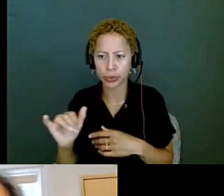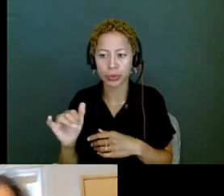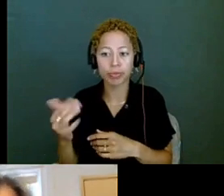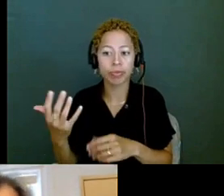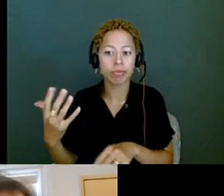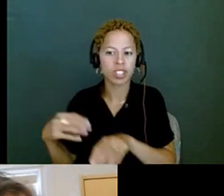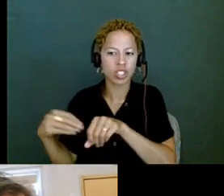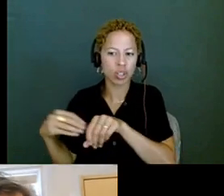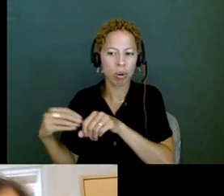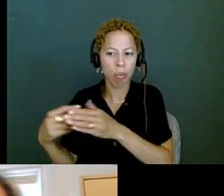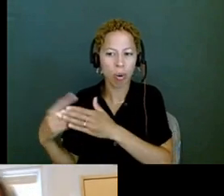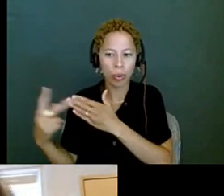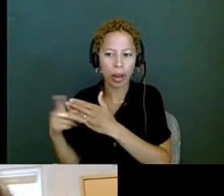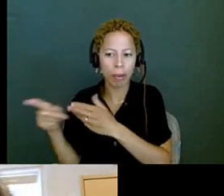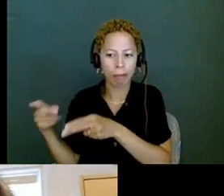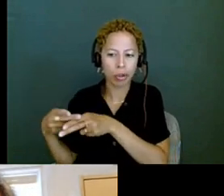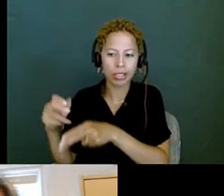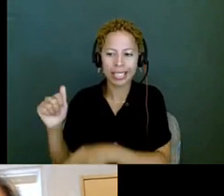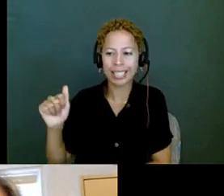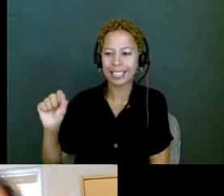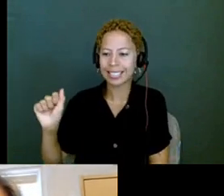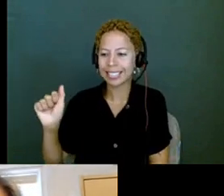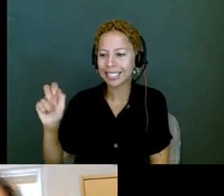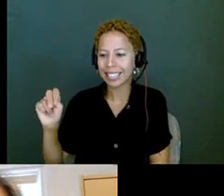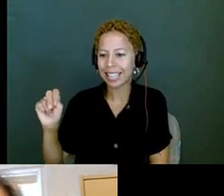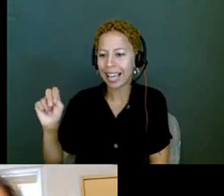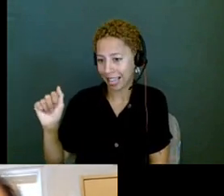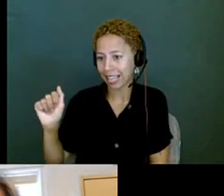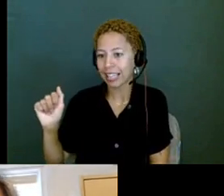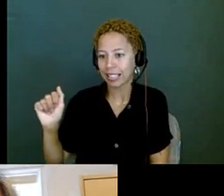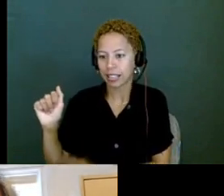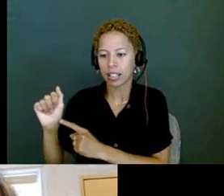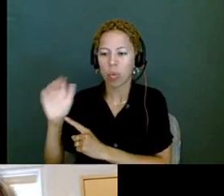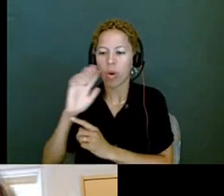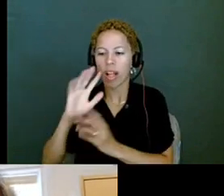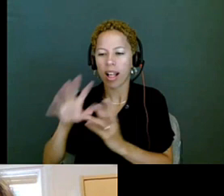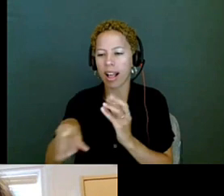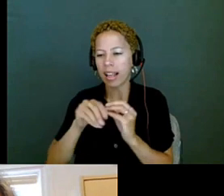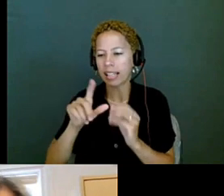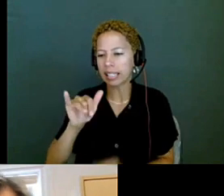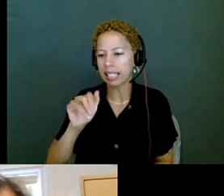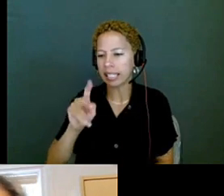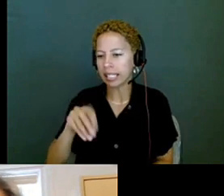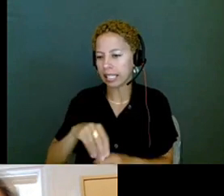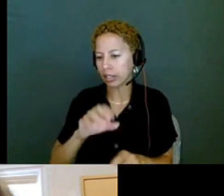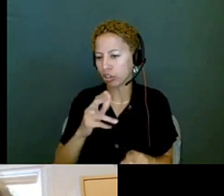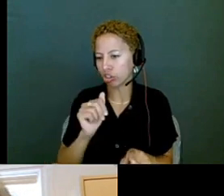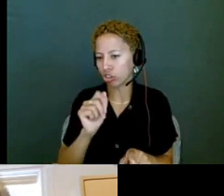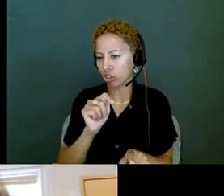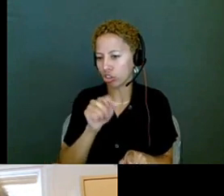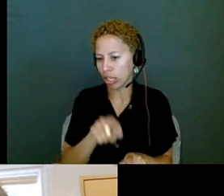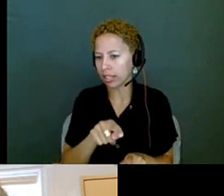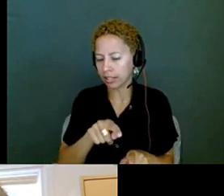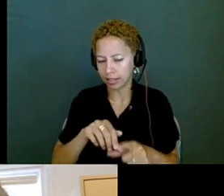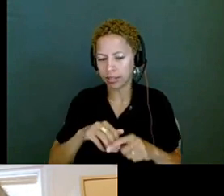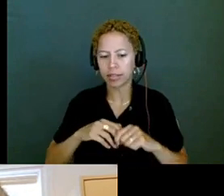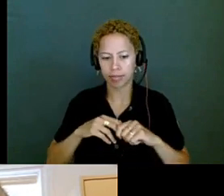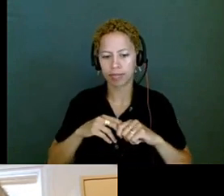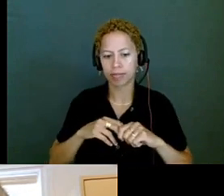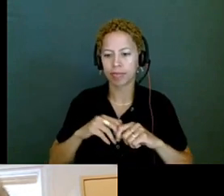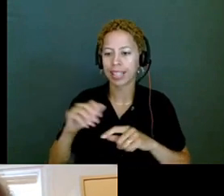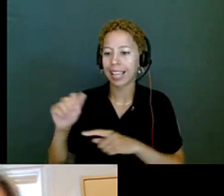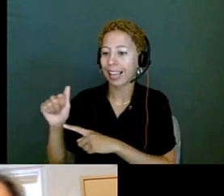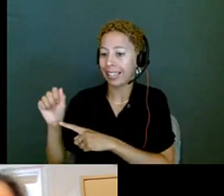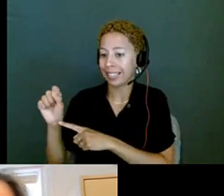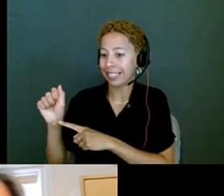called Asana. I will put the link in the chat for you for Asana. And that is one where